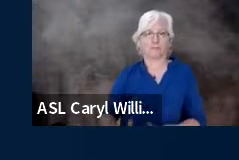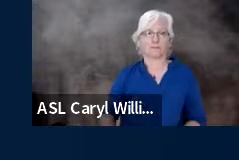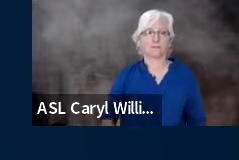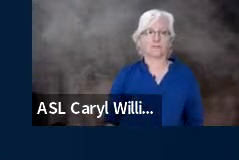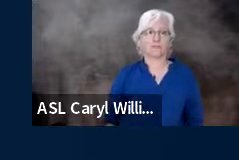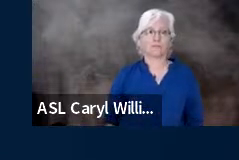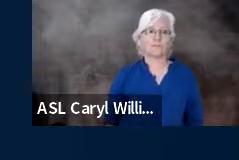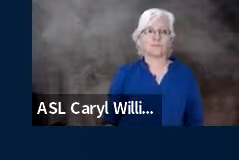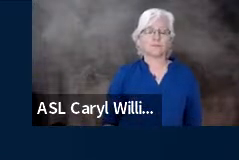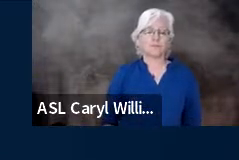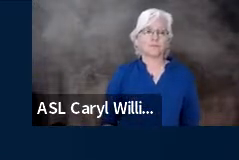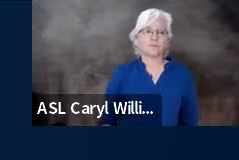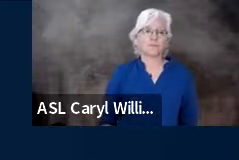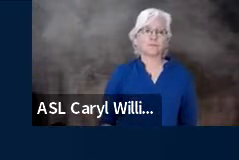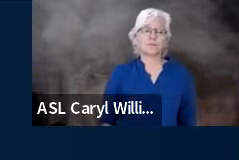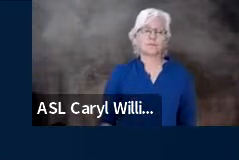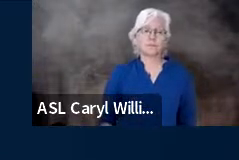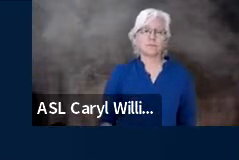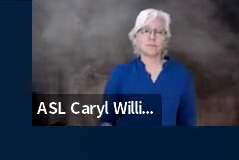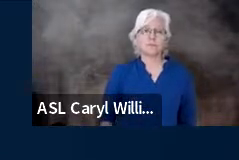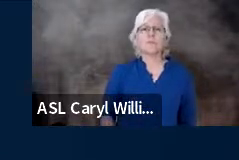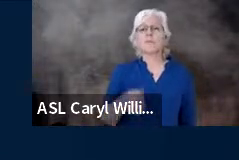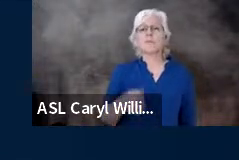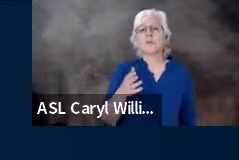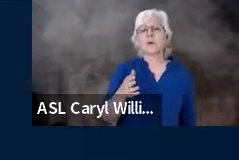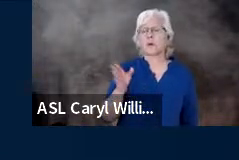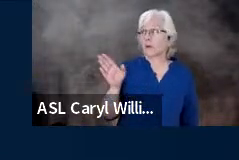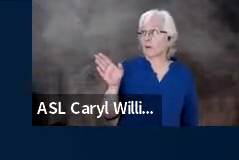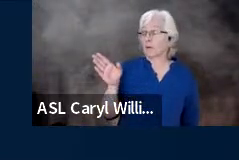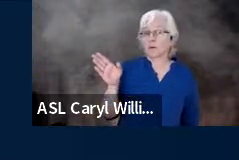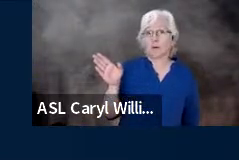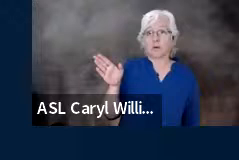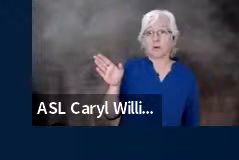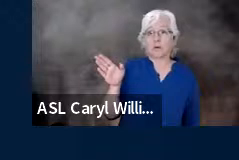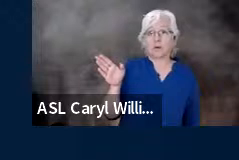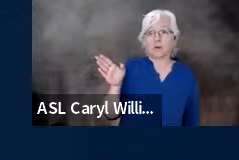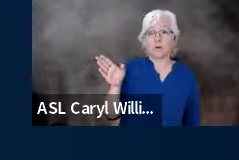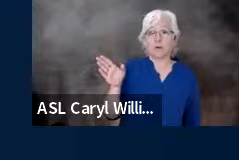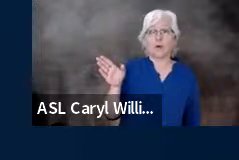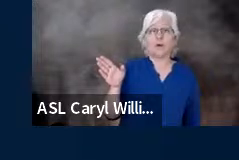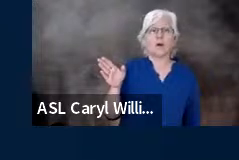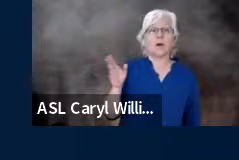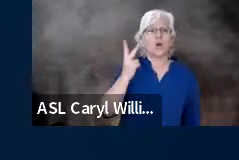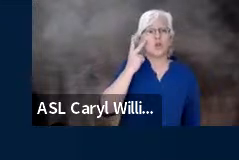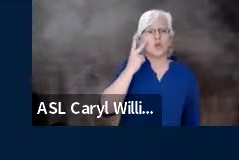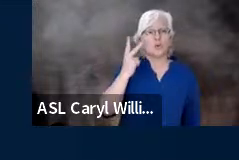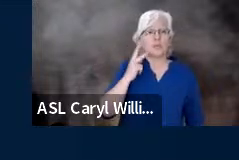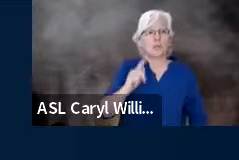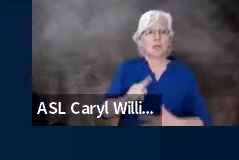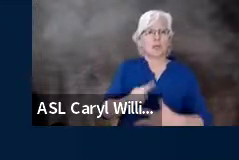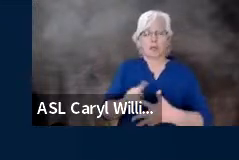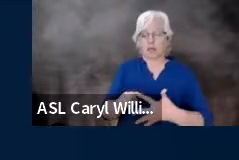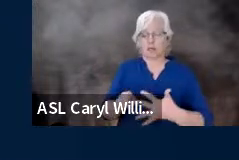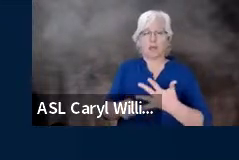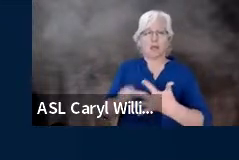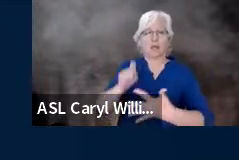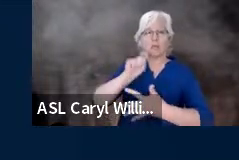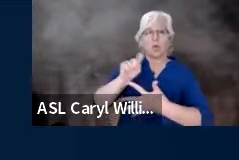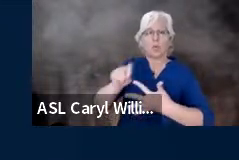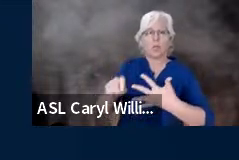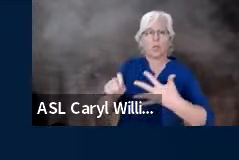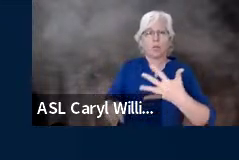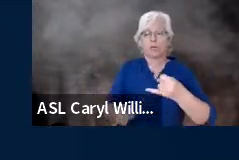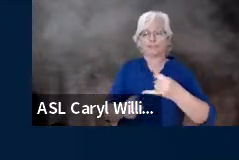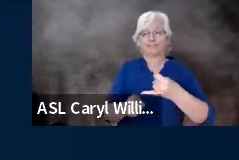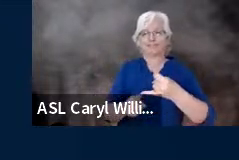Again, you'll see on this slide, we have a bullet point calling out privacy again.